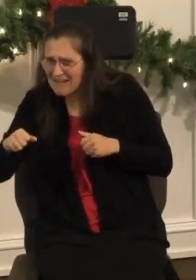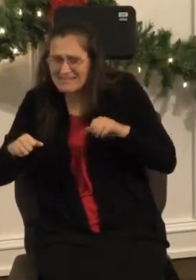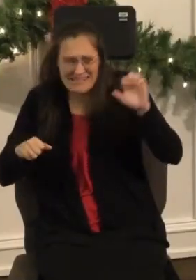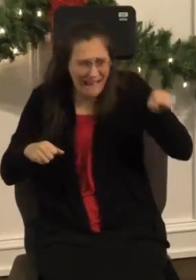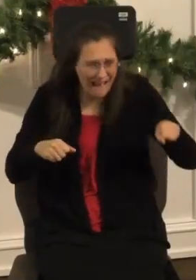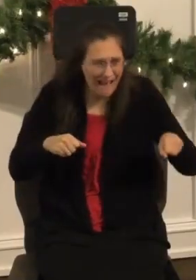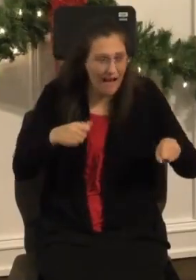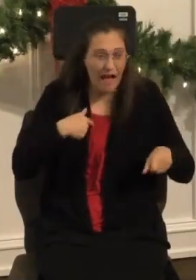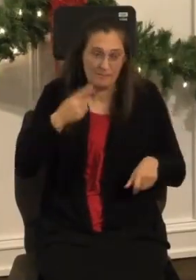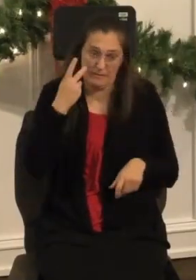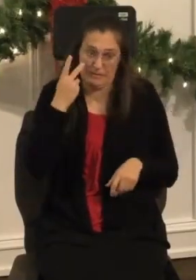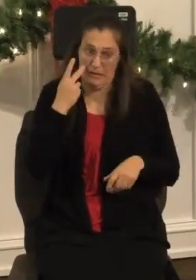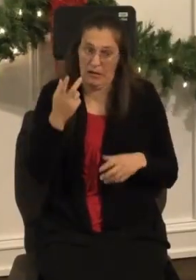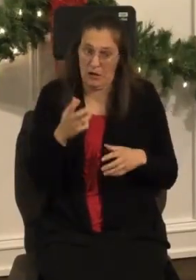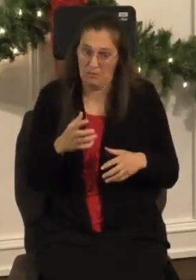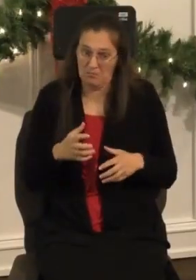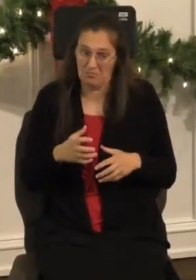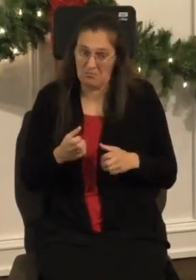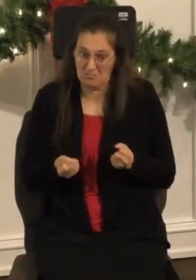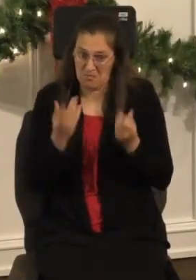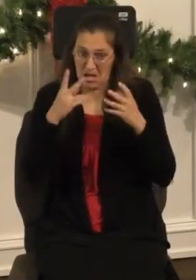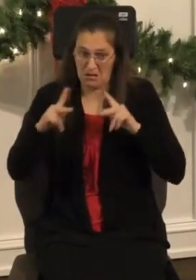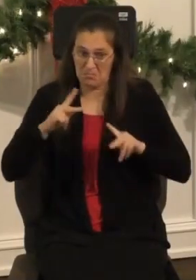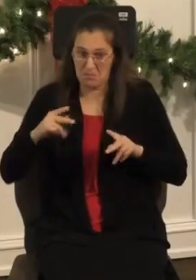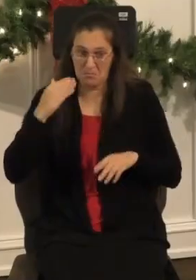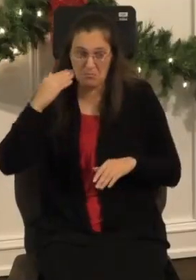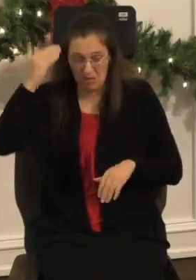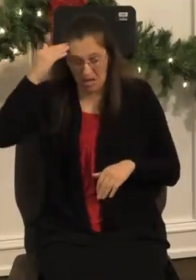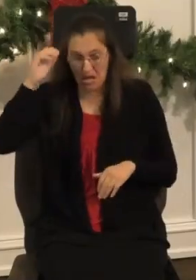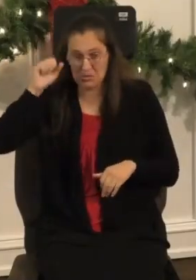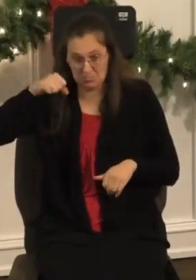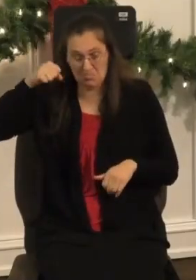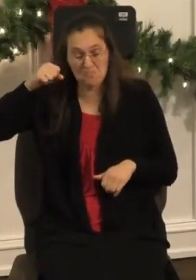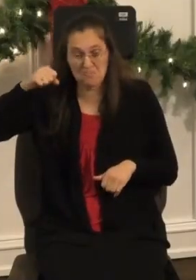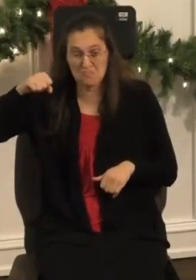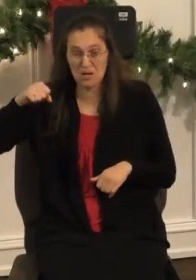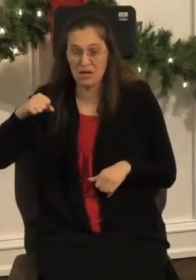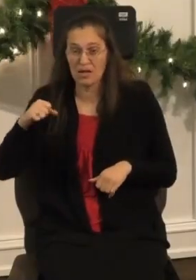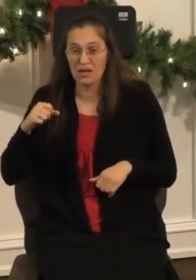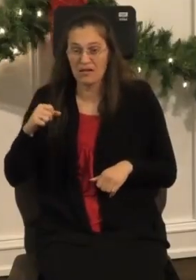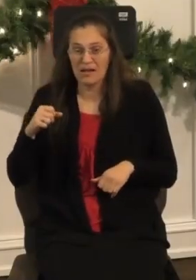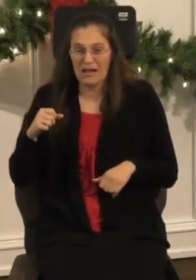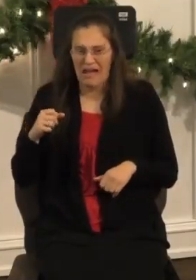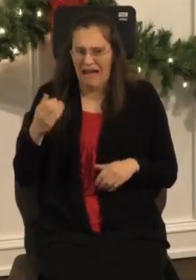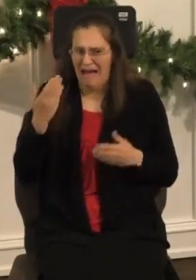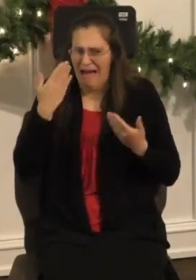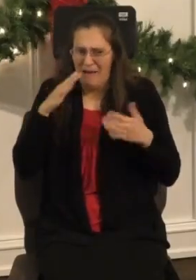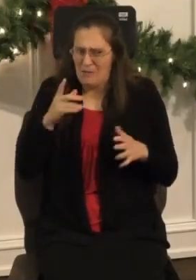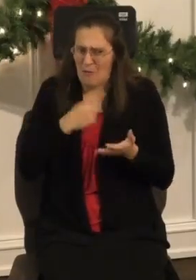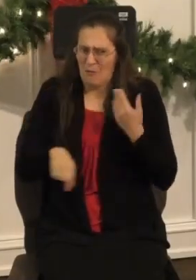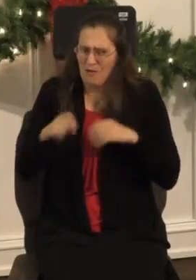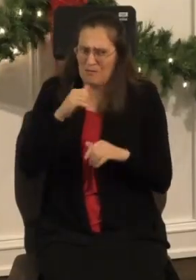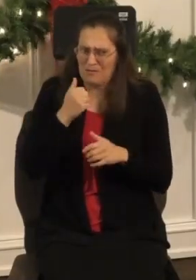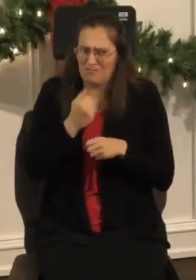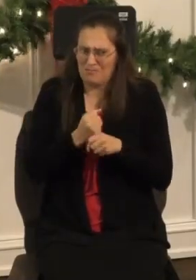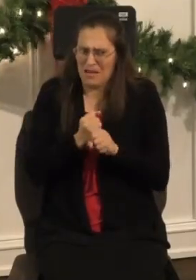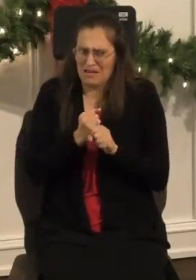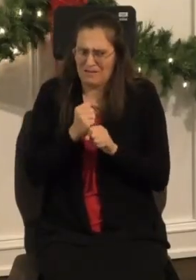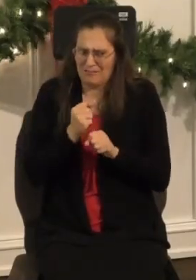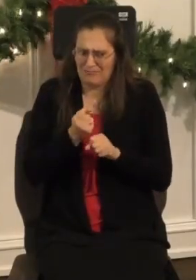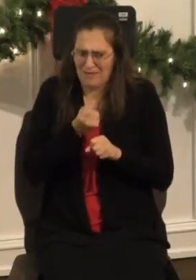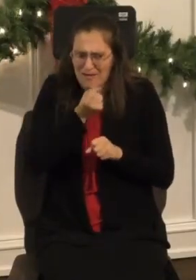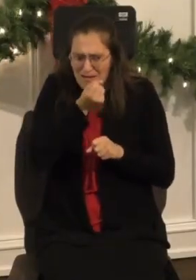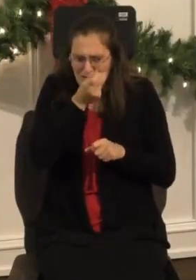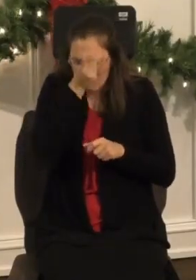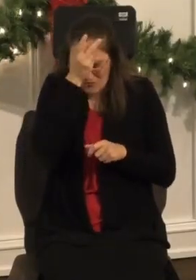yes, head bobs. Okay, all right. I don't know what makes a goat make such a sound as that. I don't know. Is